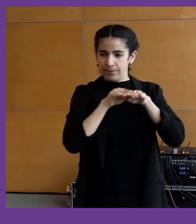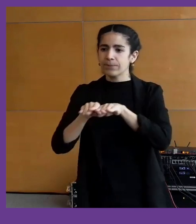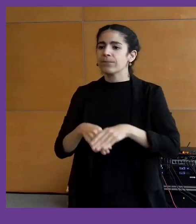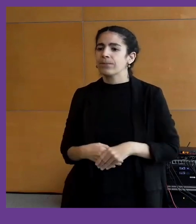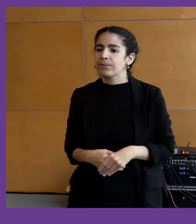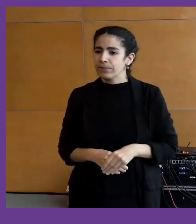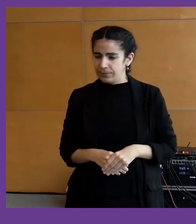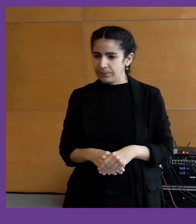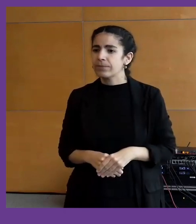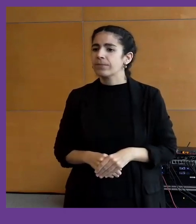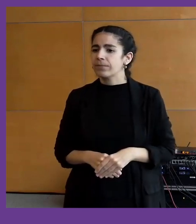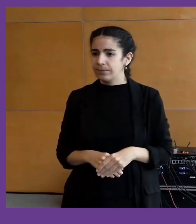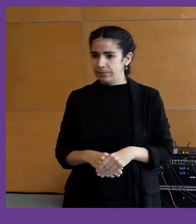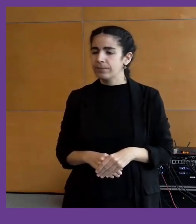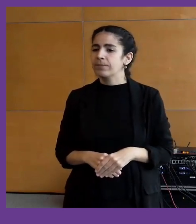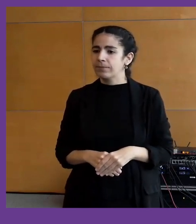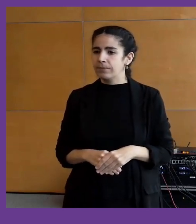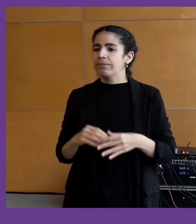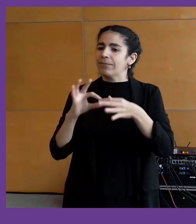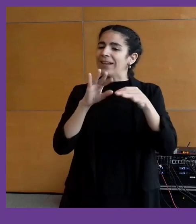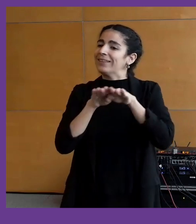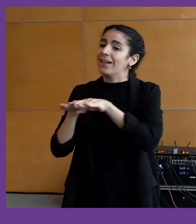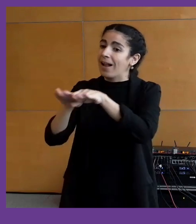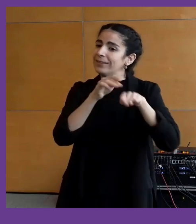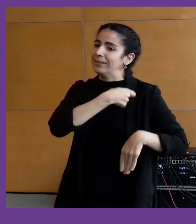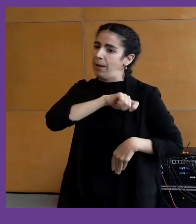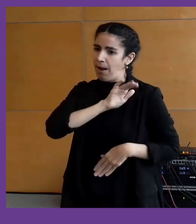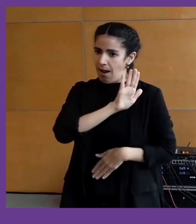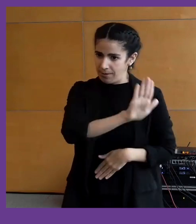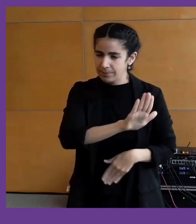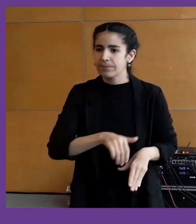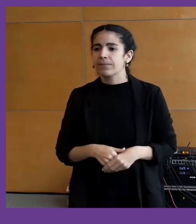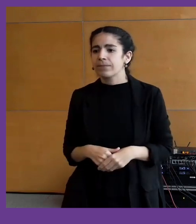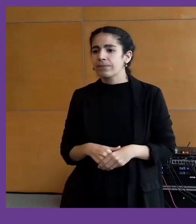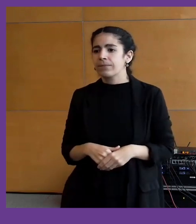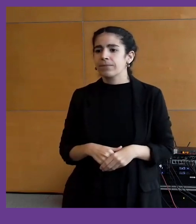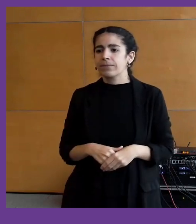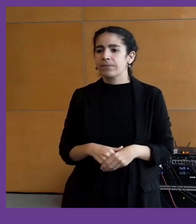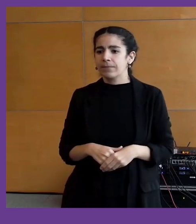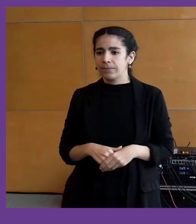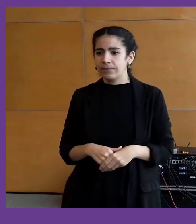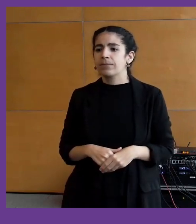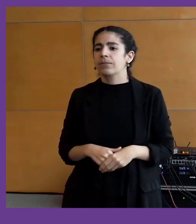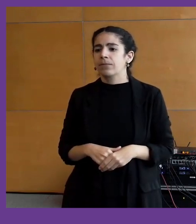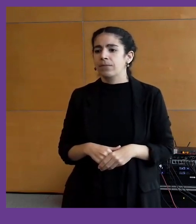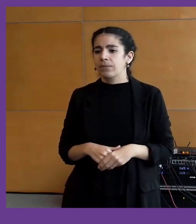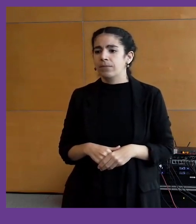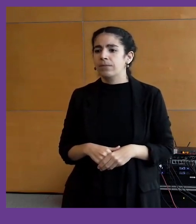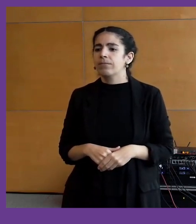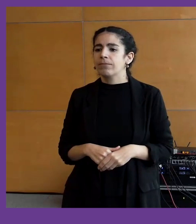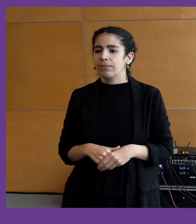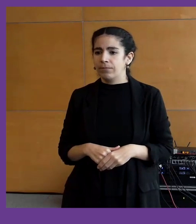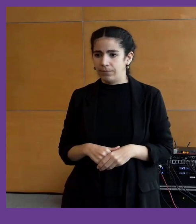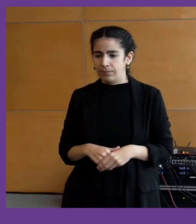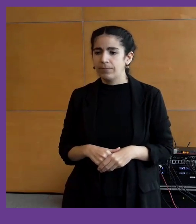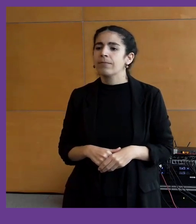the European Association of Companies Providers Services for Persons with Disability, SPD.